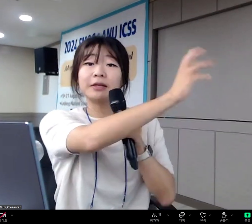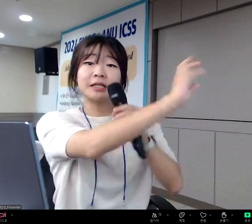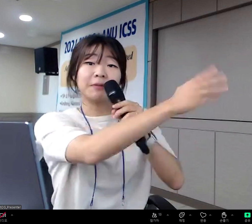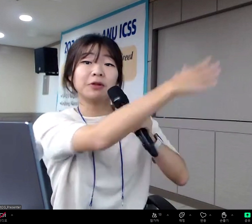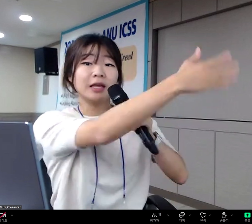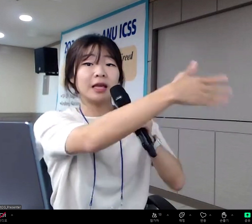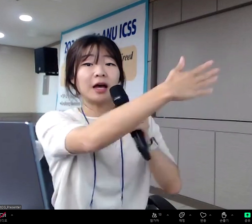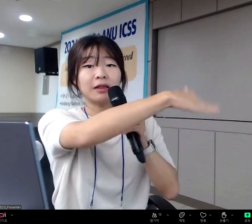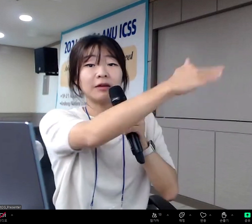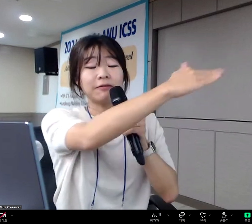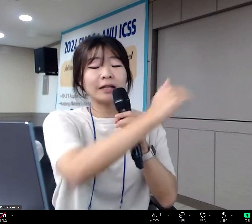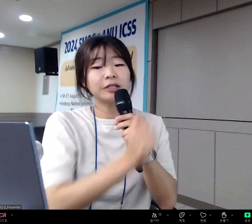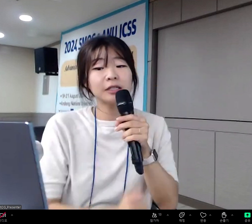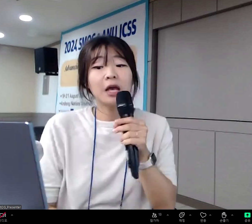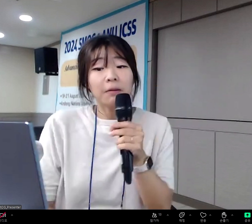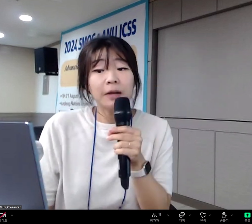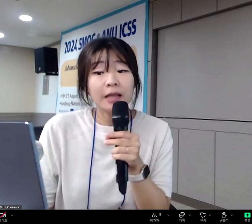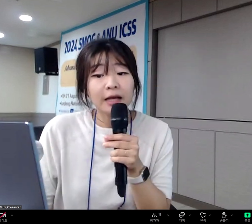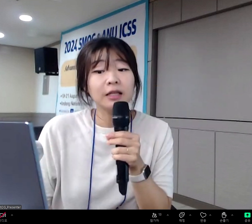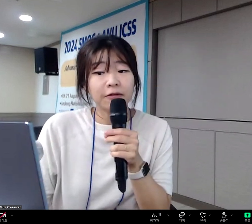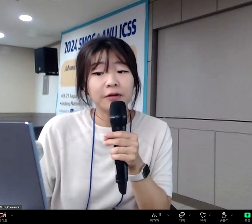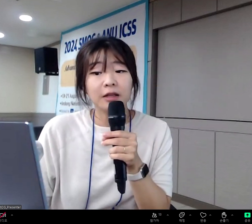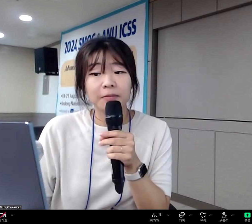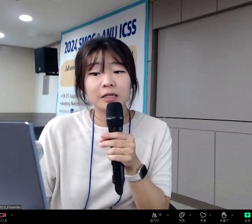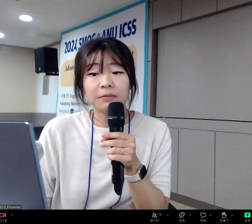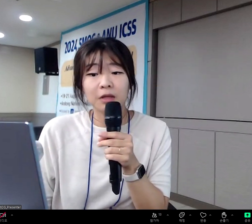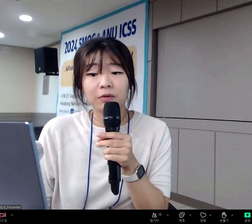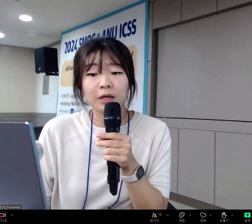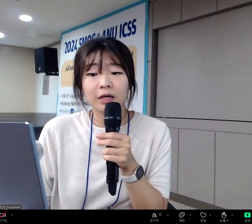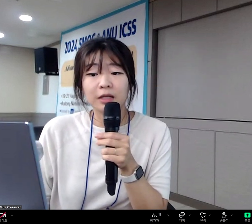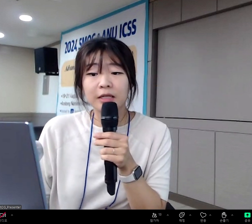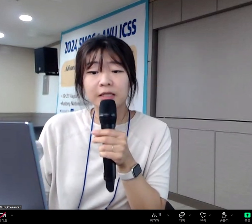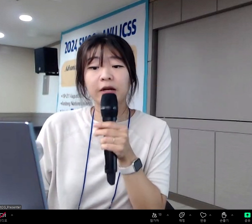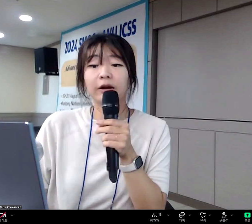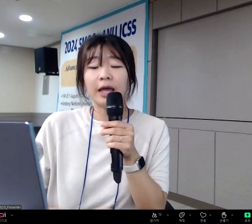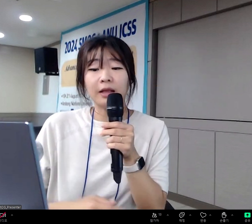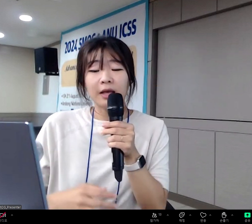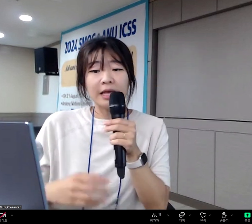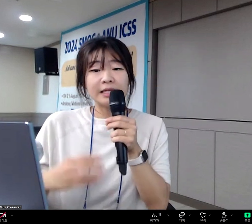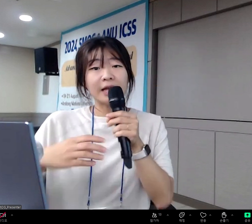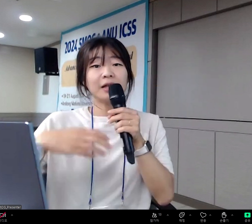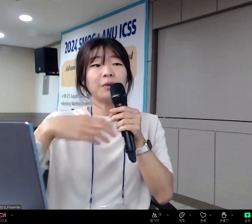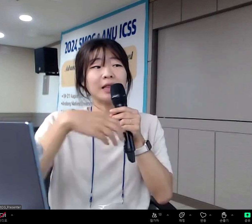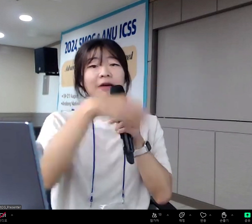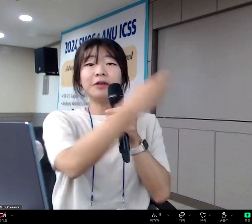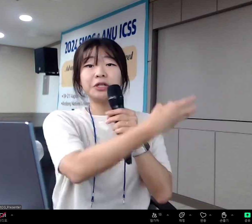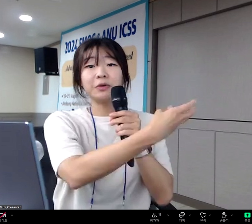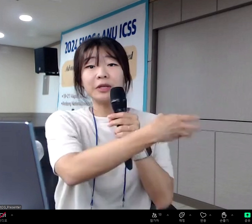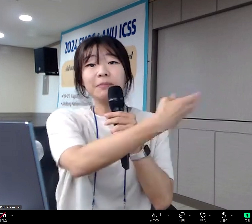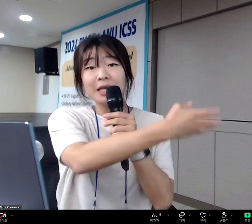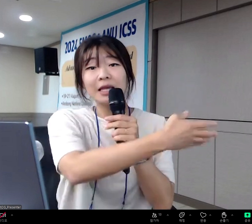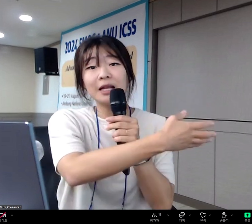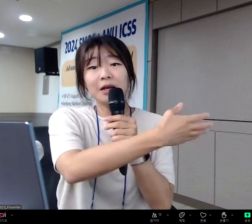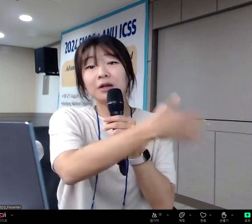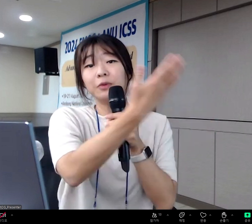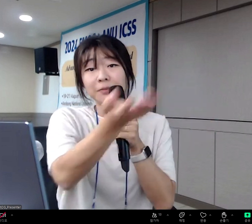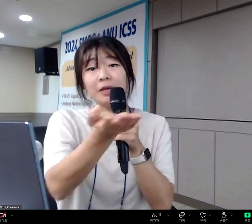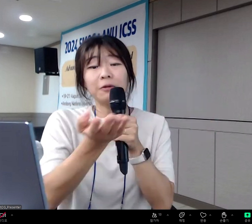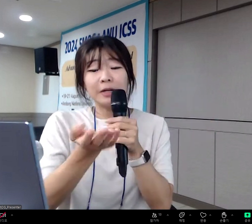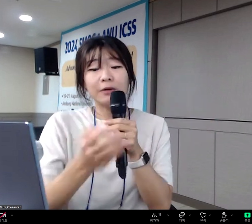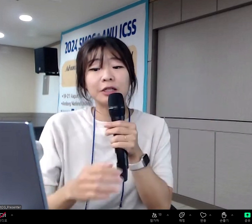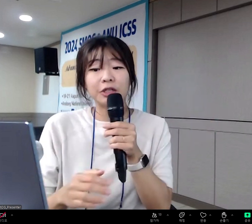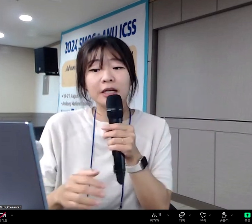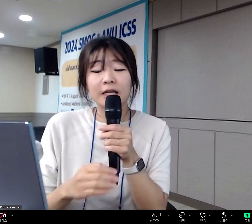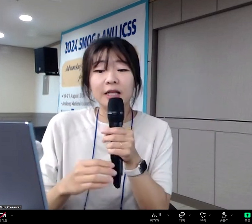experimental stimuli and the factors. But that could definitely be something we could consider, and exactly what that feature would mean would be an